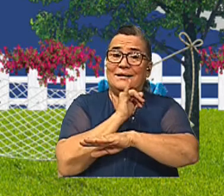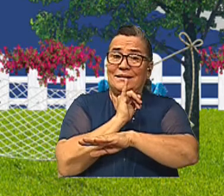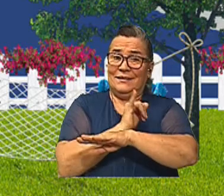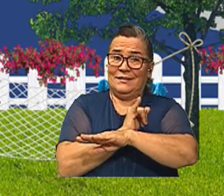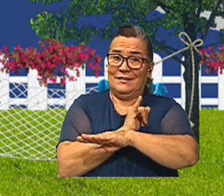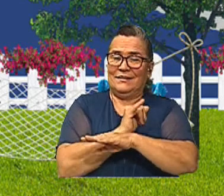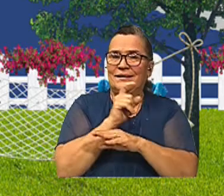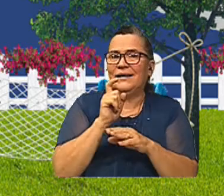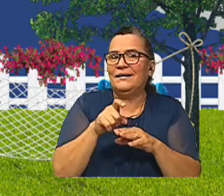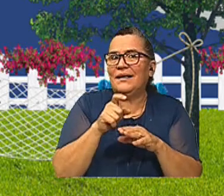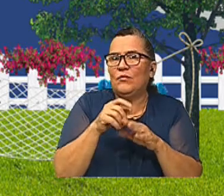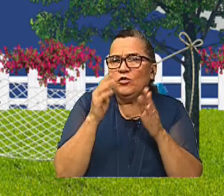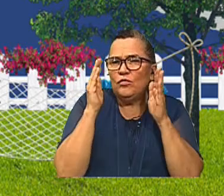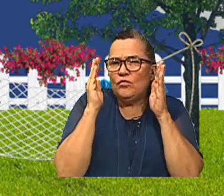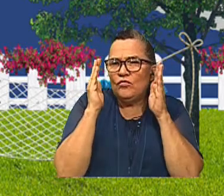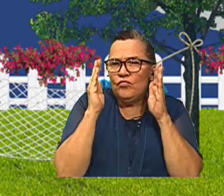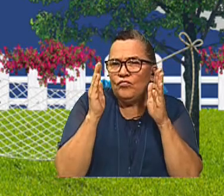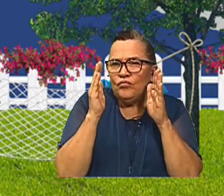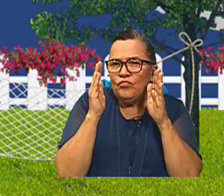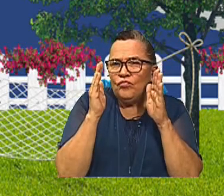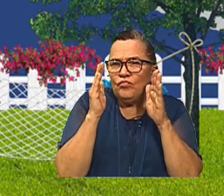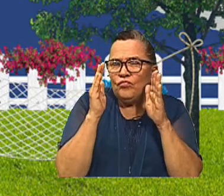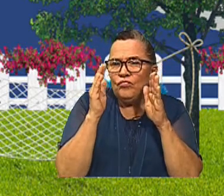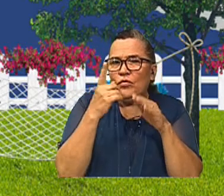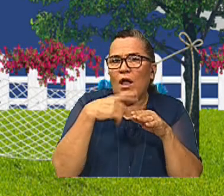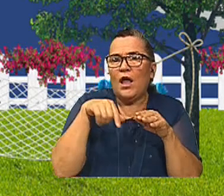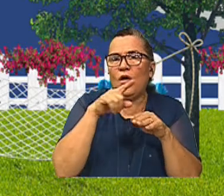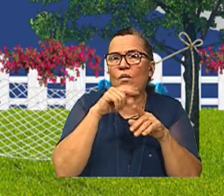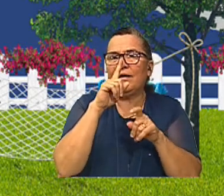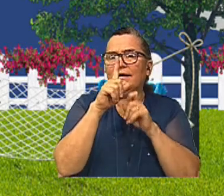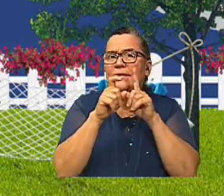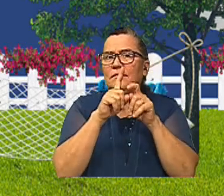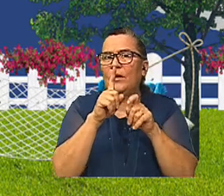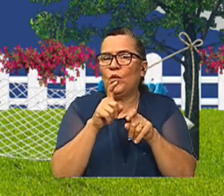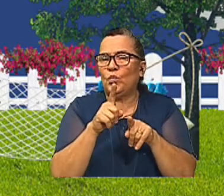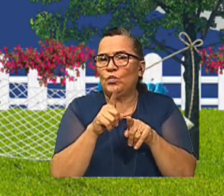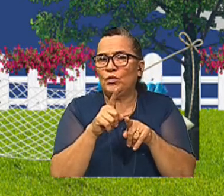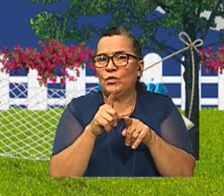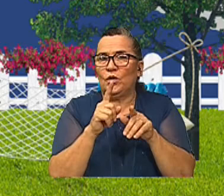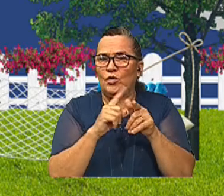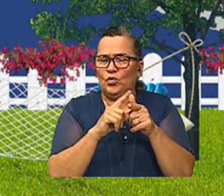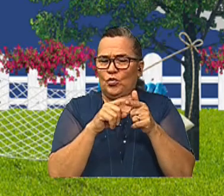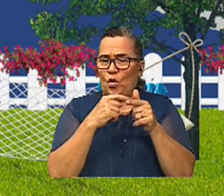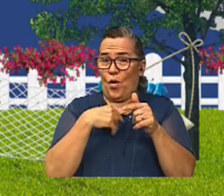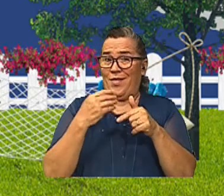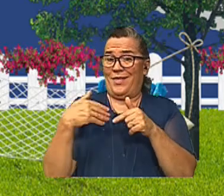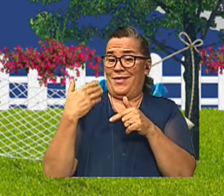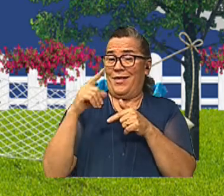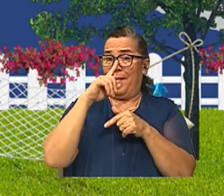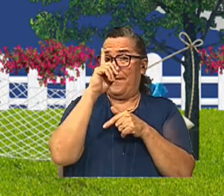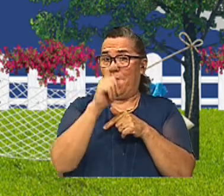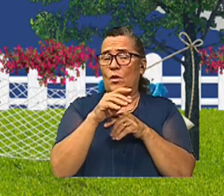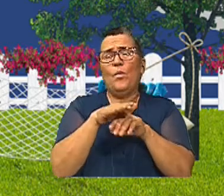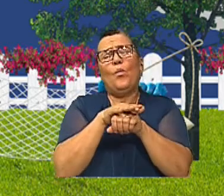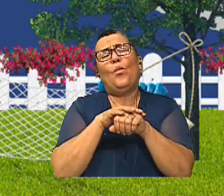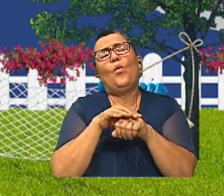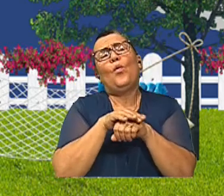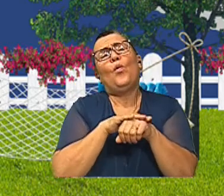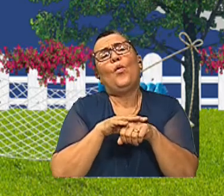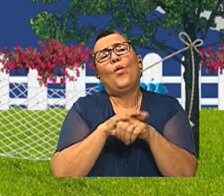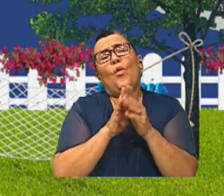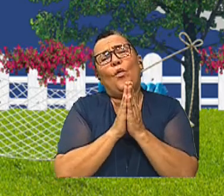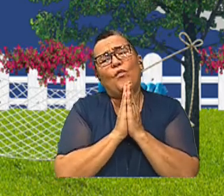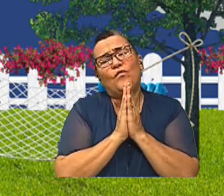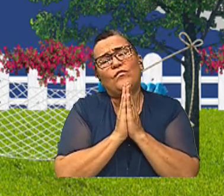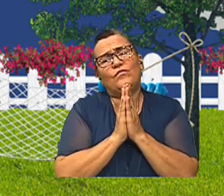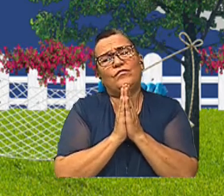we need to pay attention to a question. I'm going to ask you a question. And please, guys, please remember, you